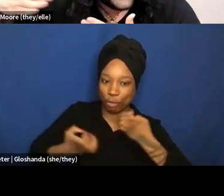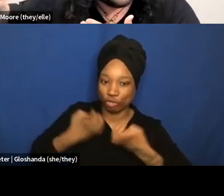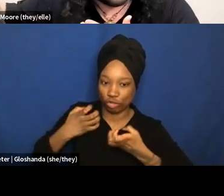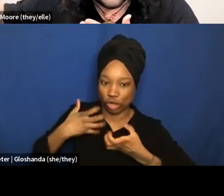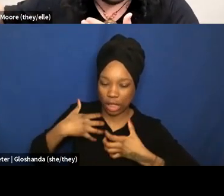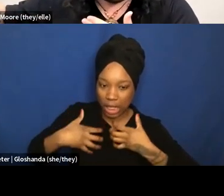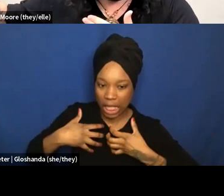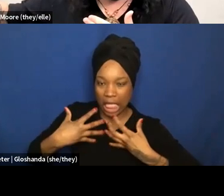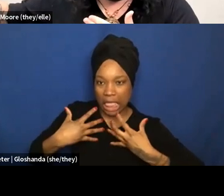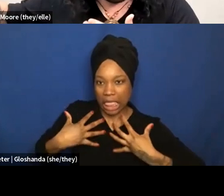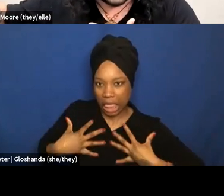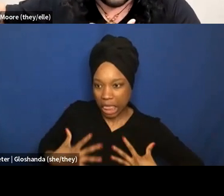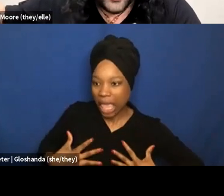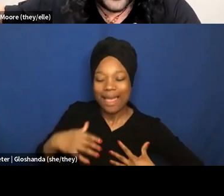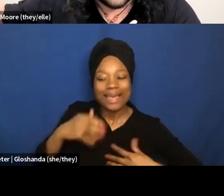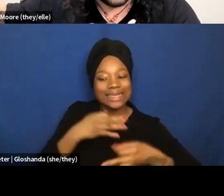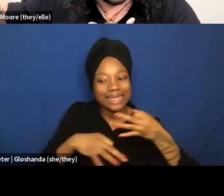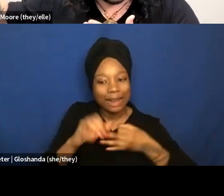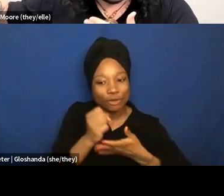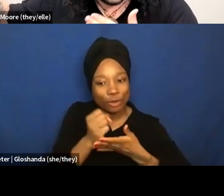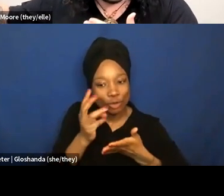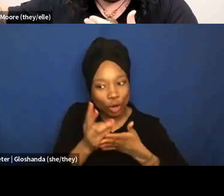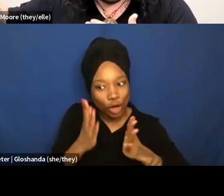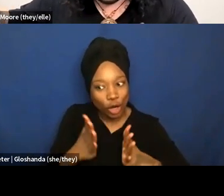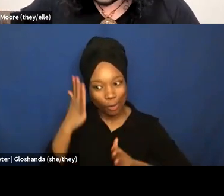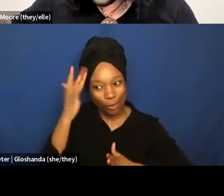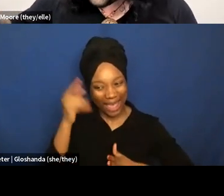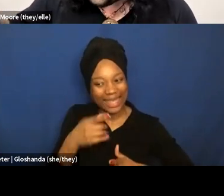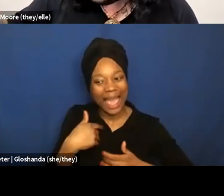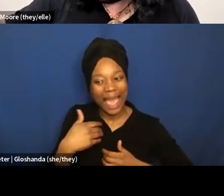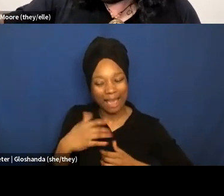a lot of violent history, right, with that white social work system.